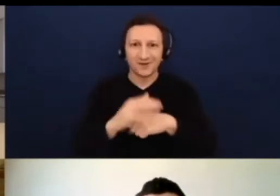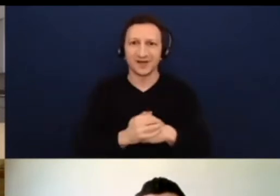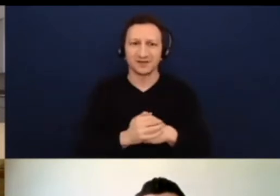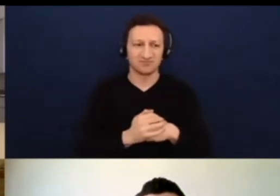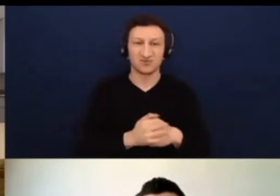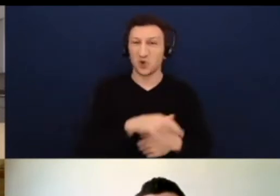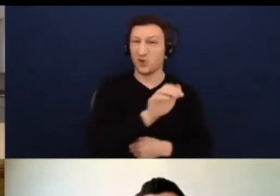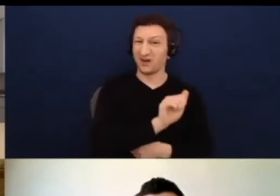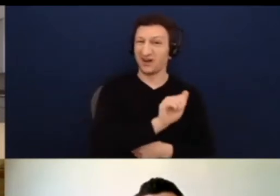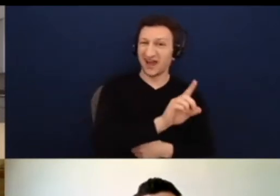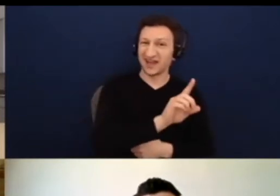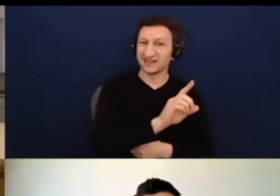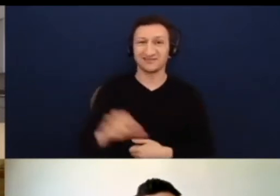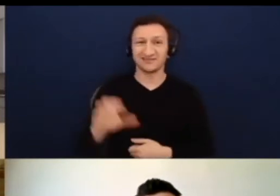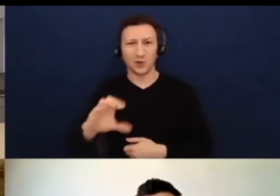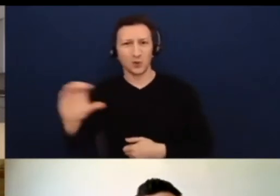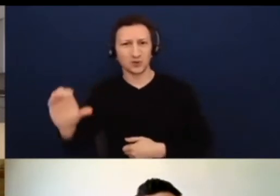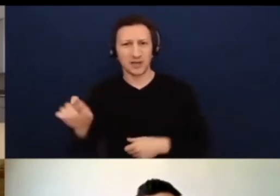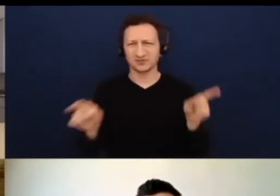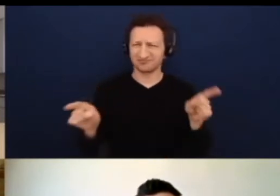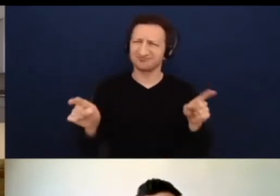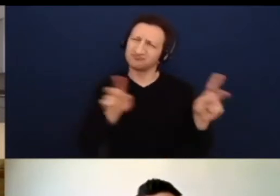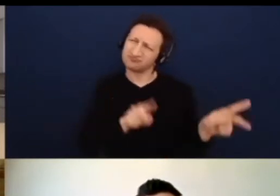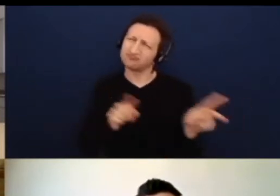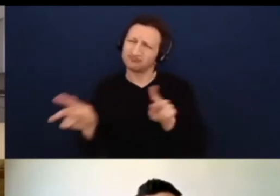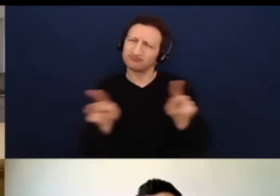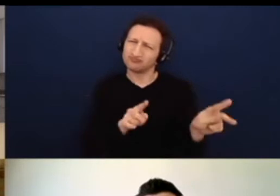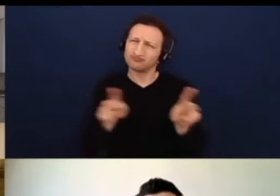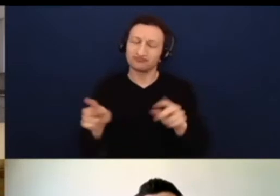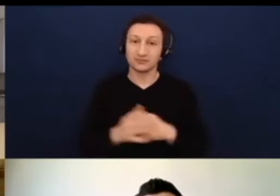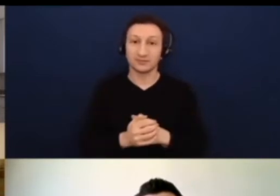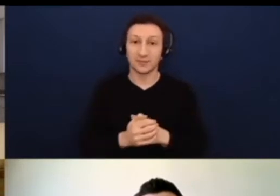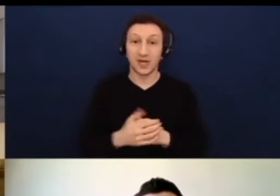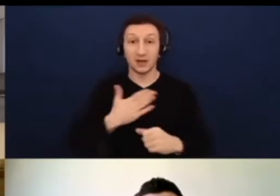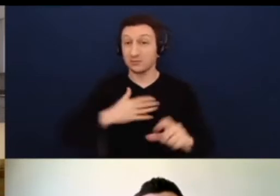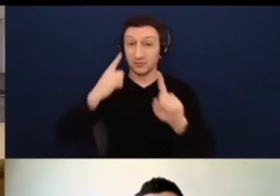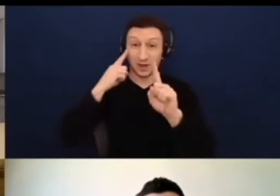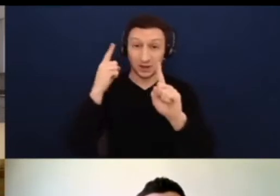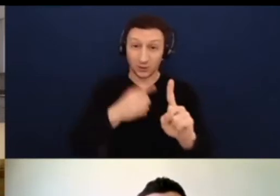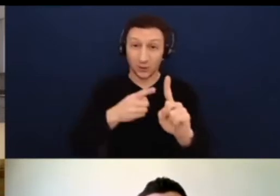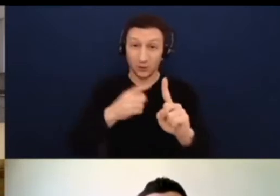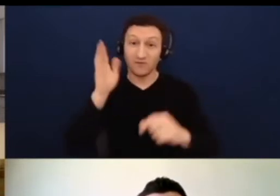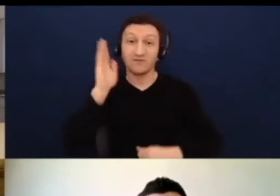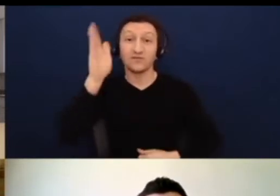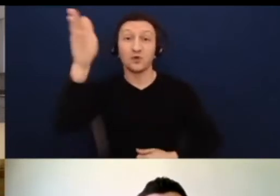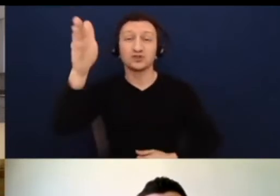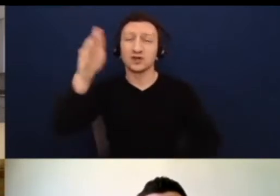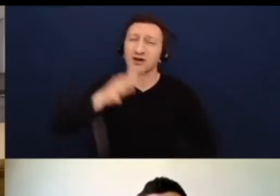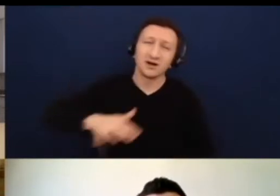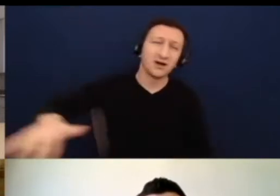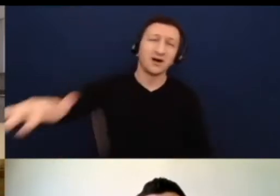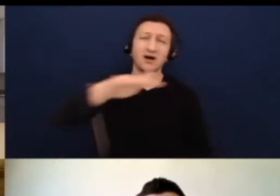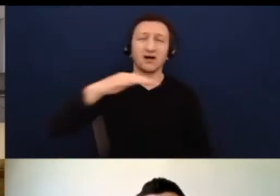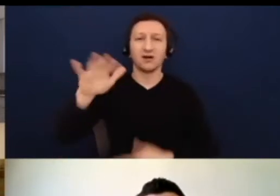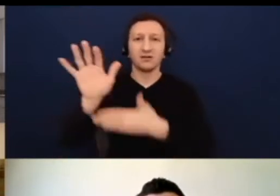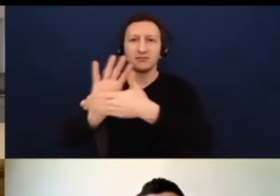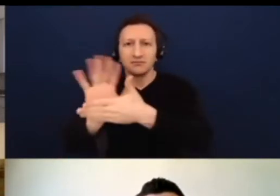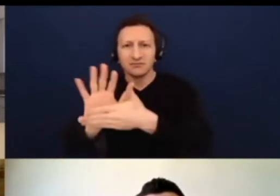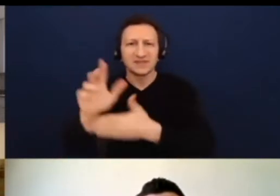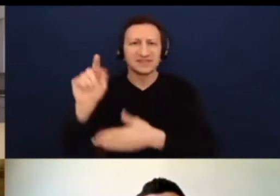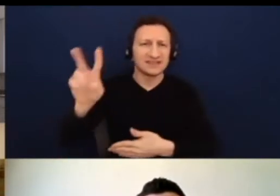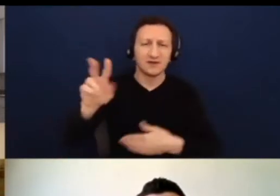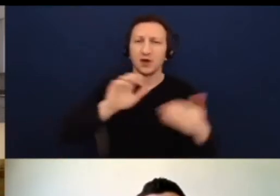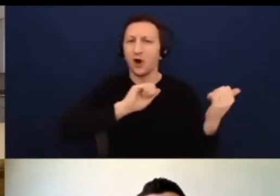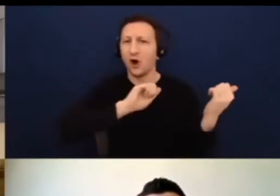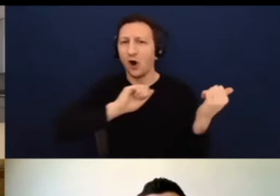a pair. I personally would like to see that all media is out in the world with both audio description and